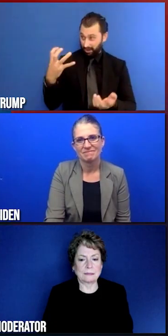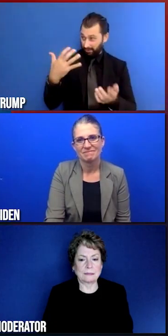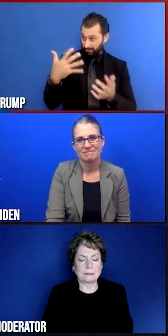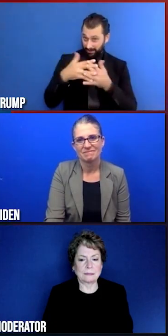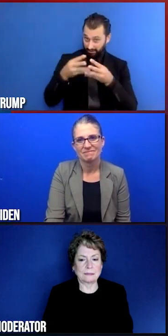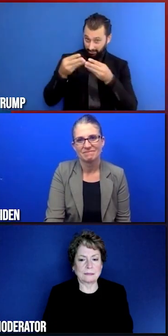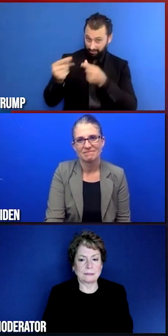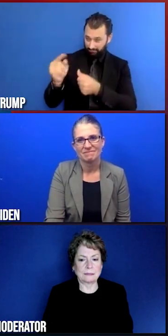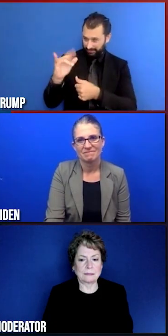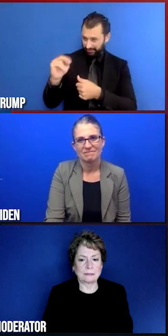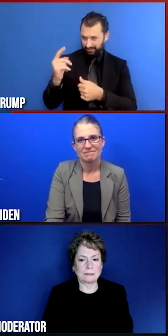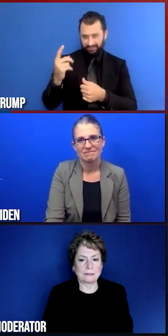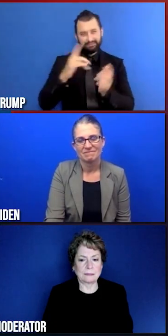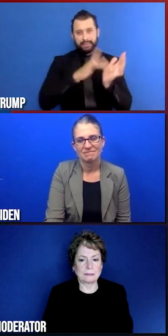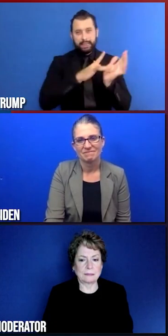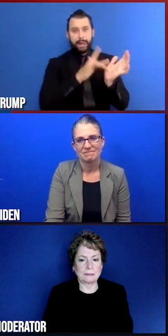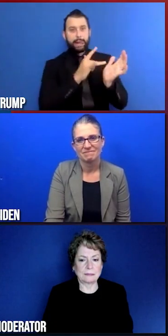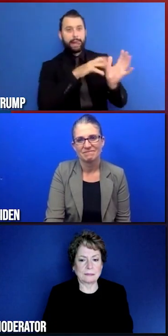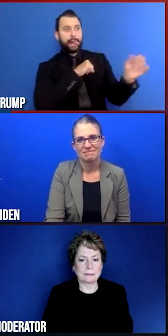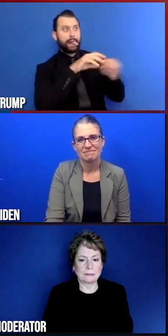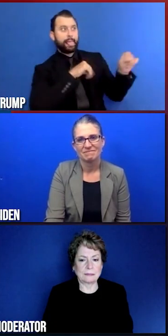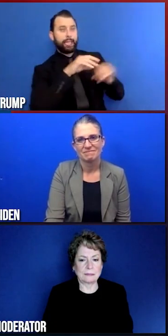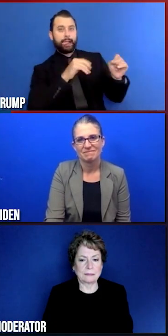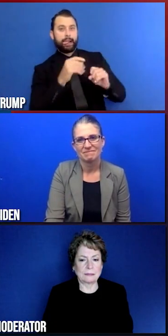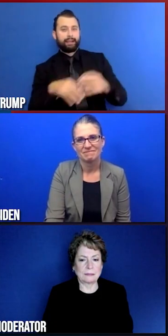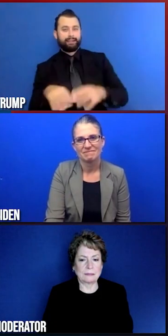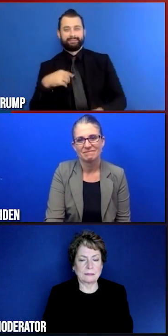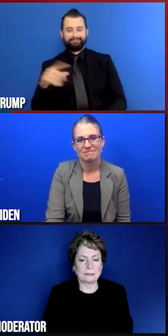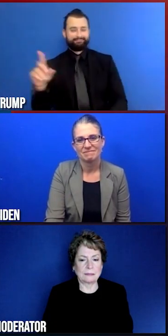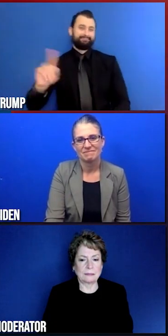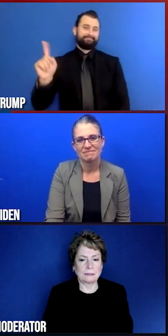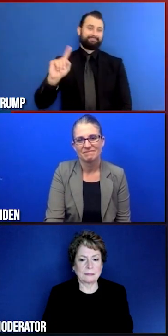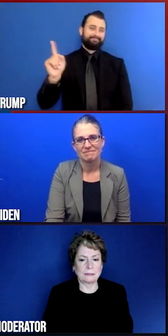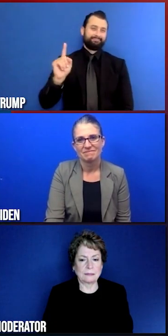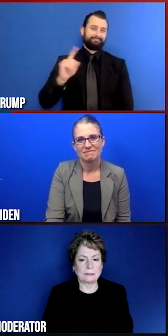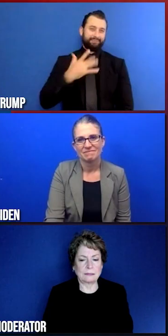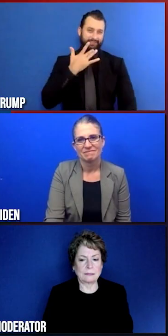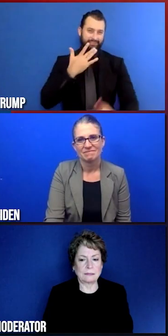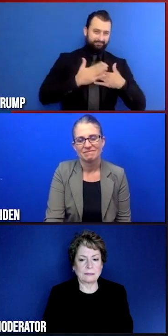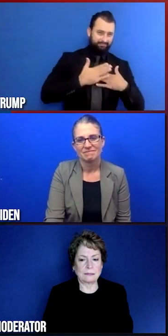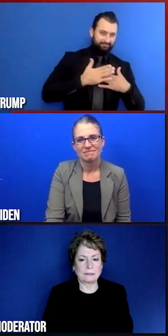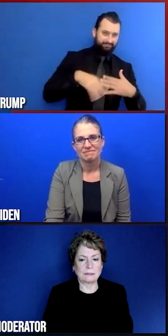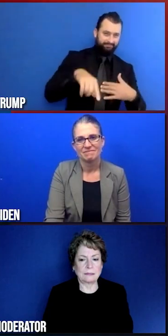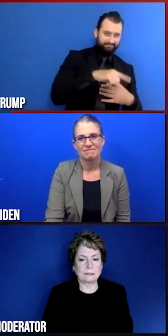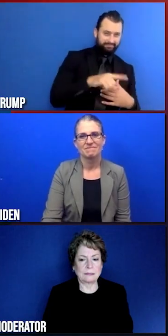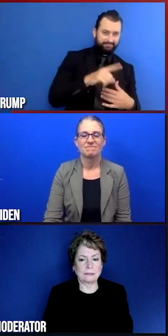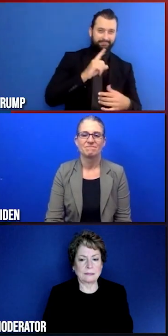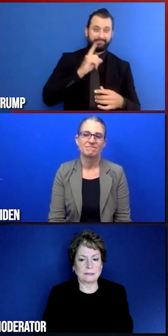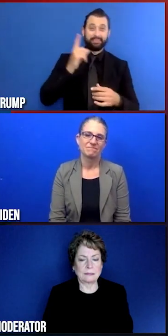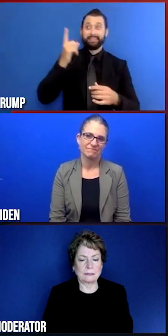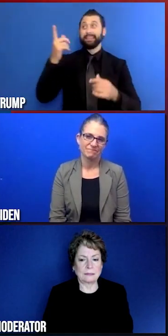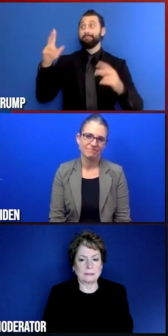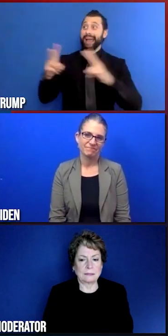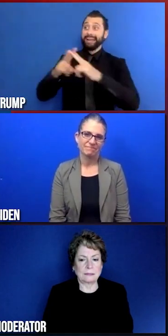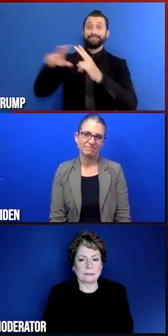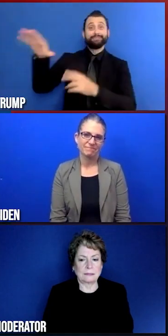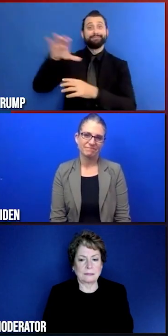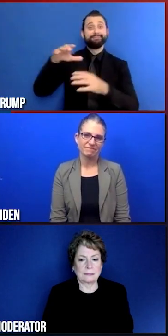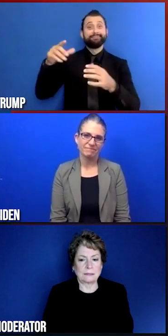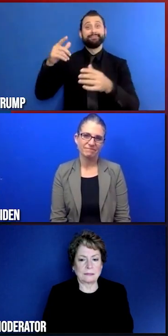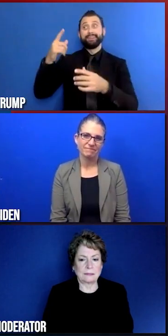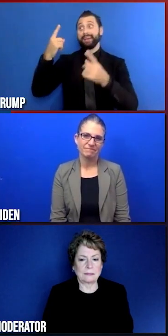and thousands of companies because of the Paris Accord. It was so unfair. China doesn't kick in